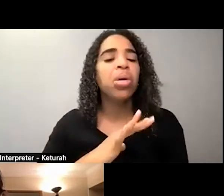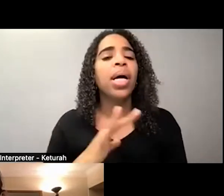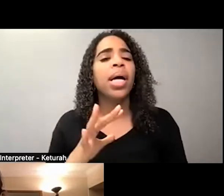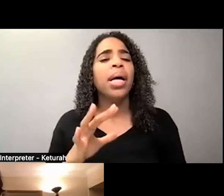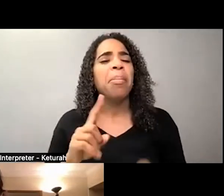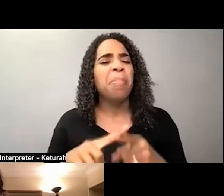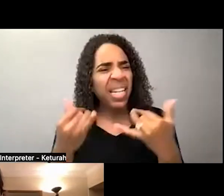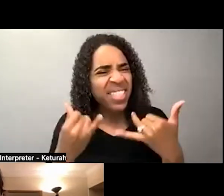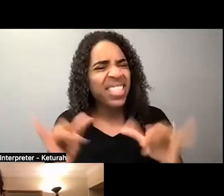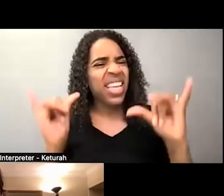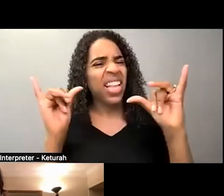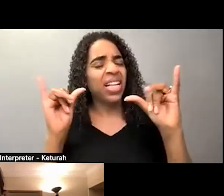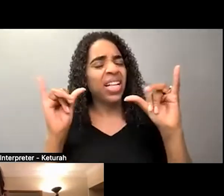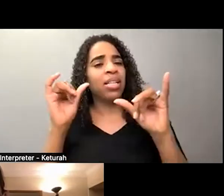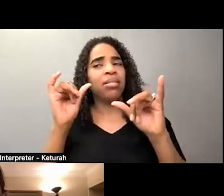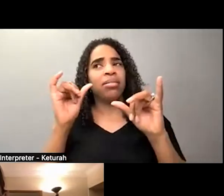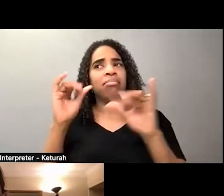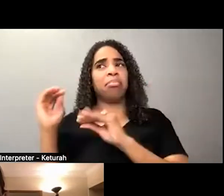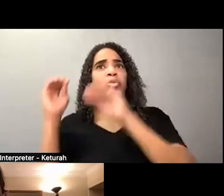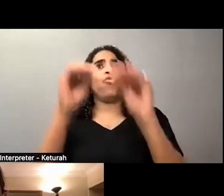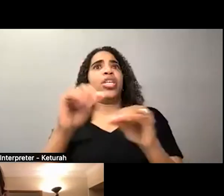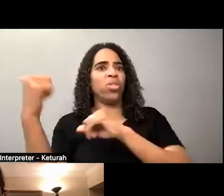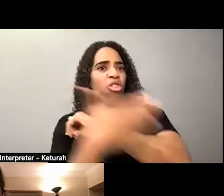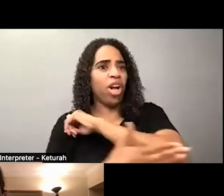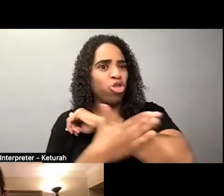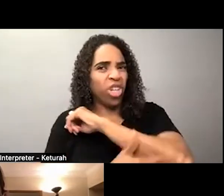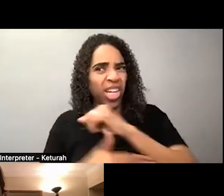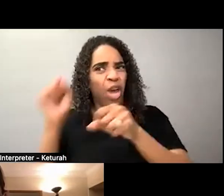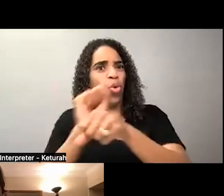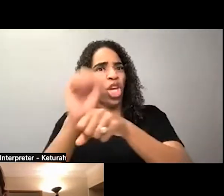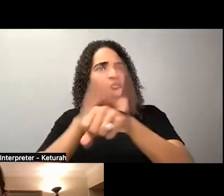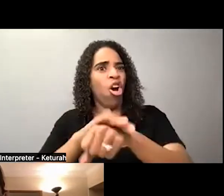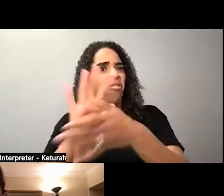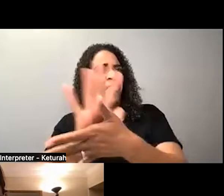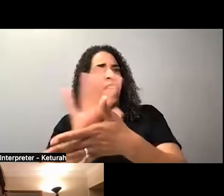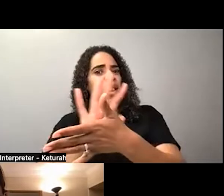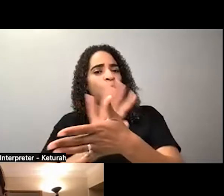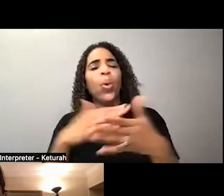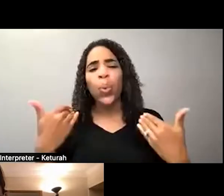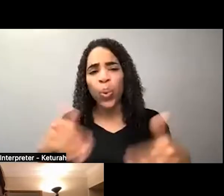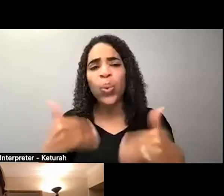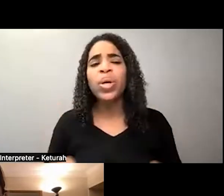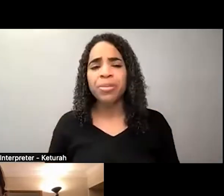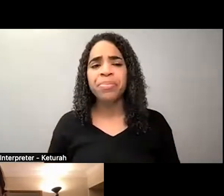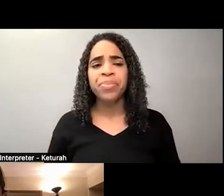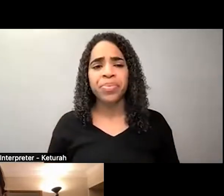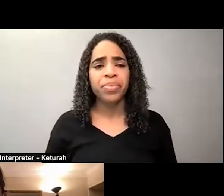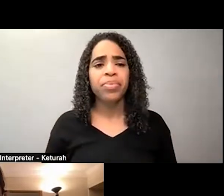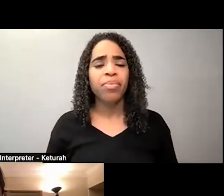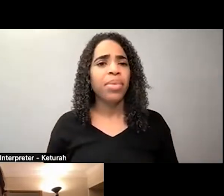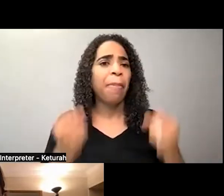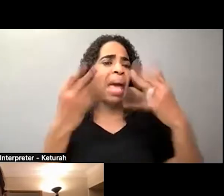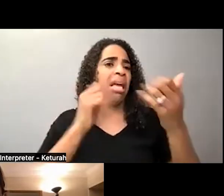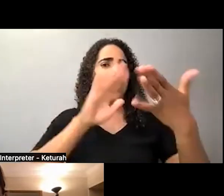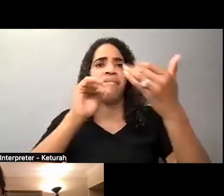the work and the life of being an immigrant filmmaker can be one in which they're faced with just as much crisis. And so